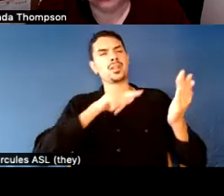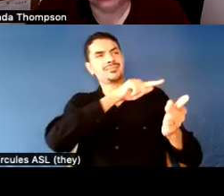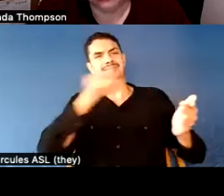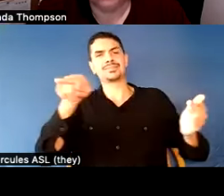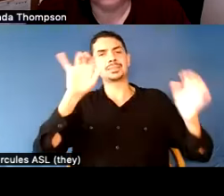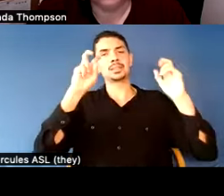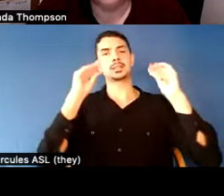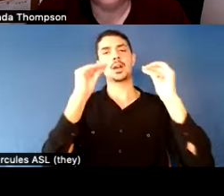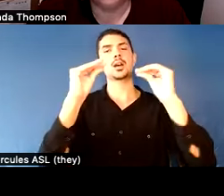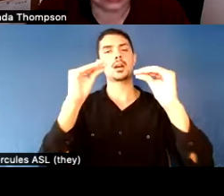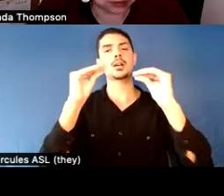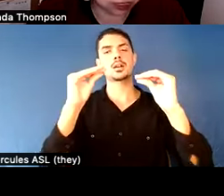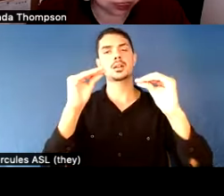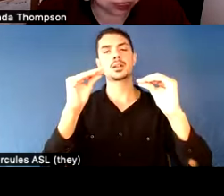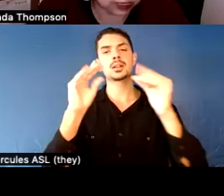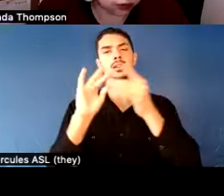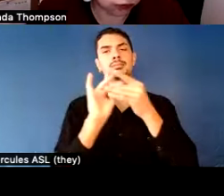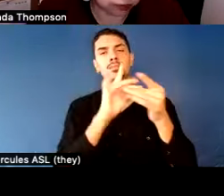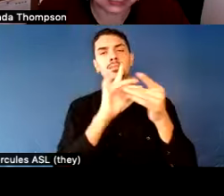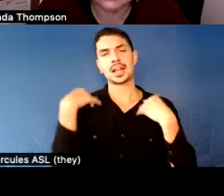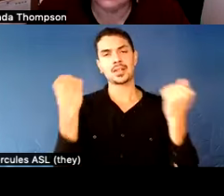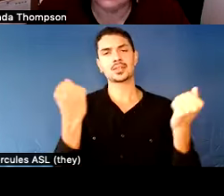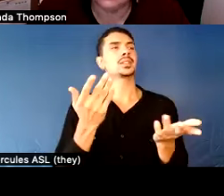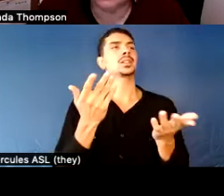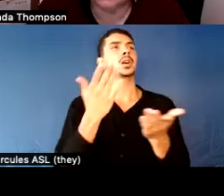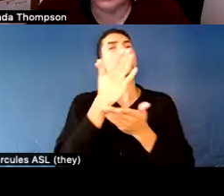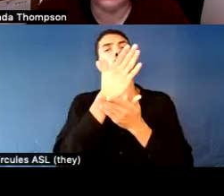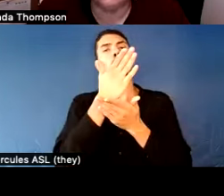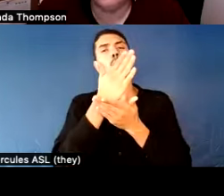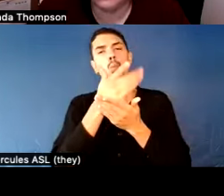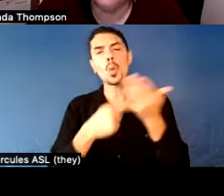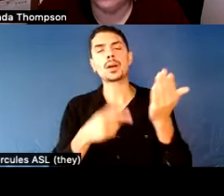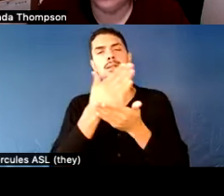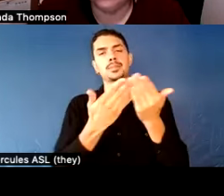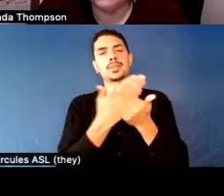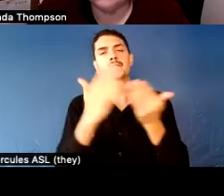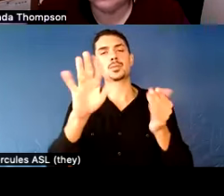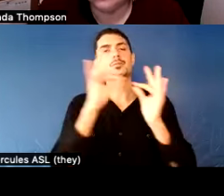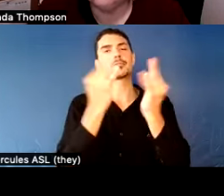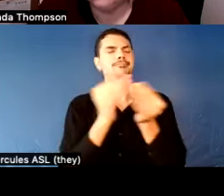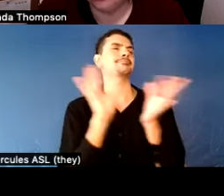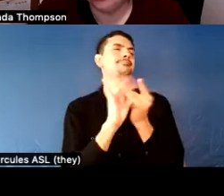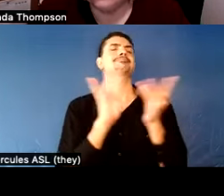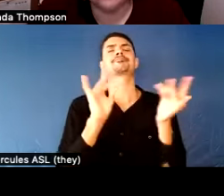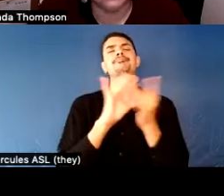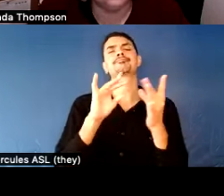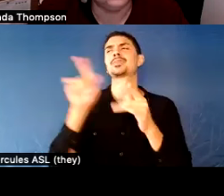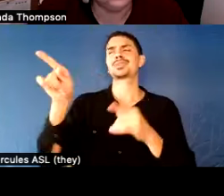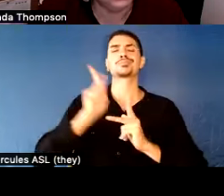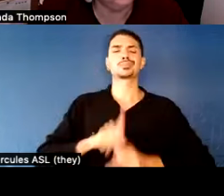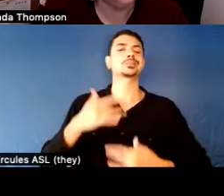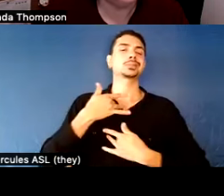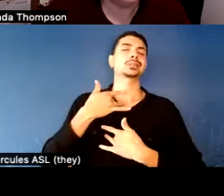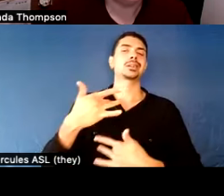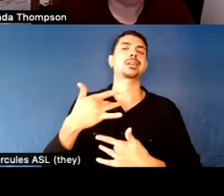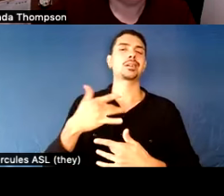When you think about it, what were some of the things that your family said? Was there anybody that you knew or somebody that you saw or somebody in